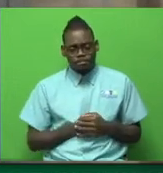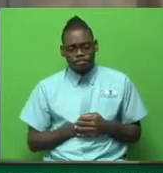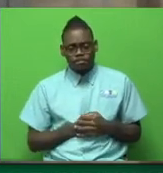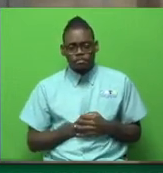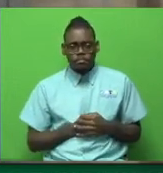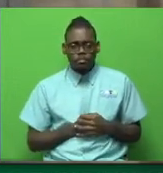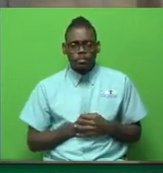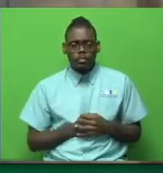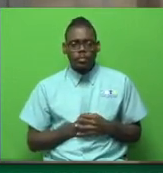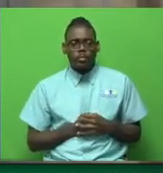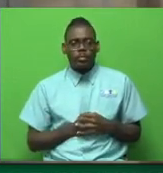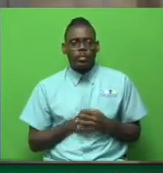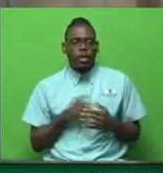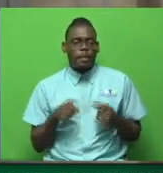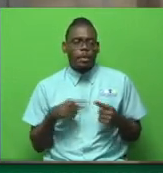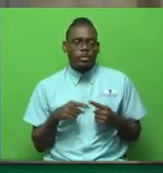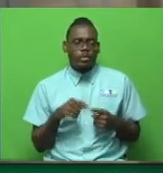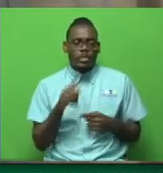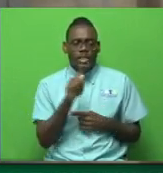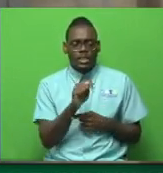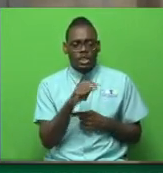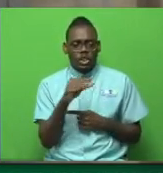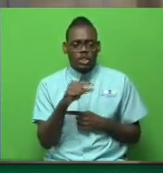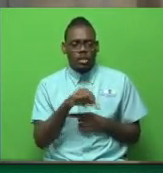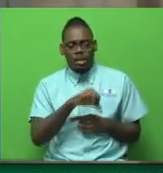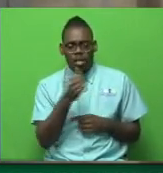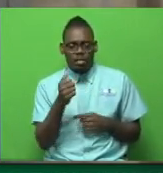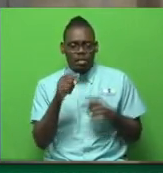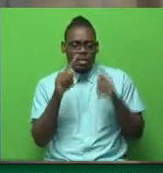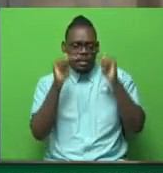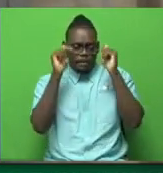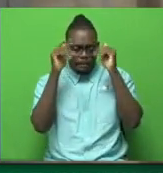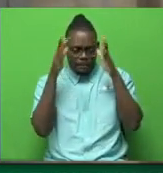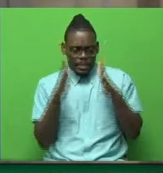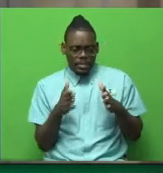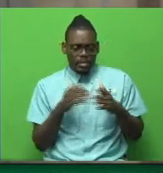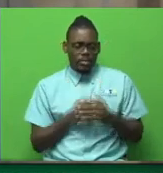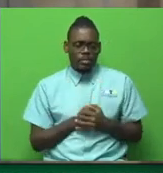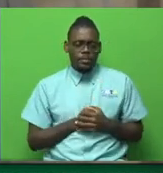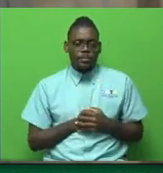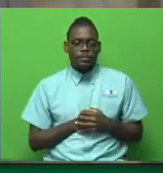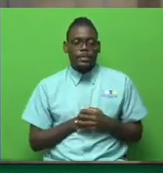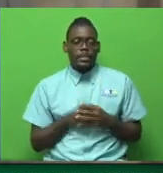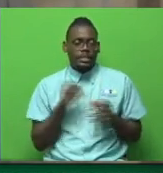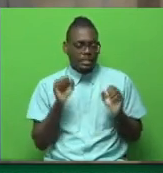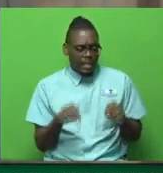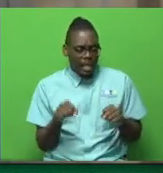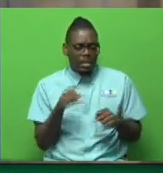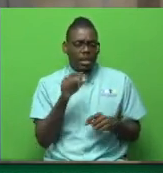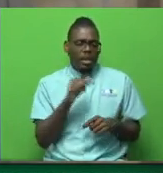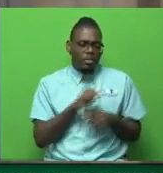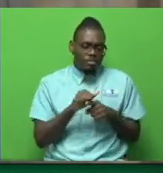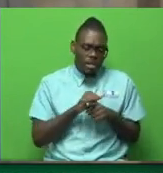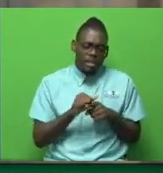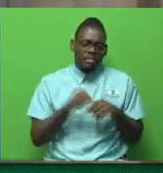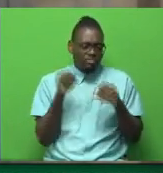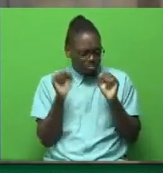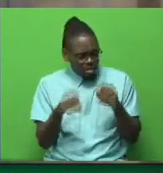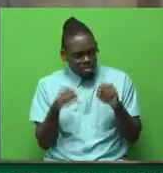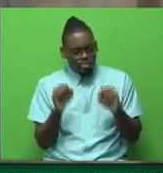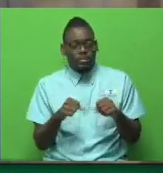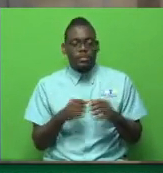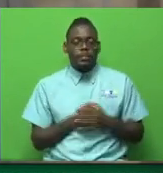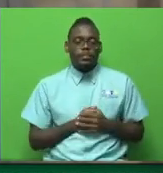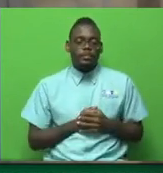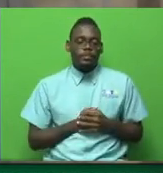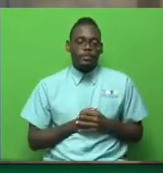Tim Gopi Singh who is yes my political Mentor yes I trained under him and karanis yeah